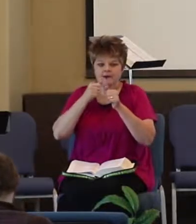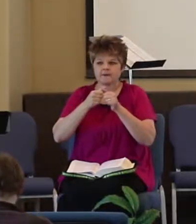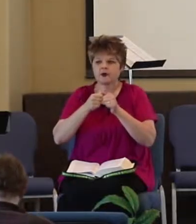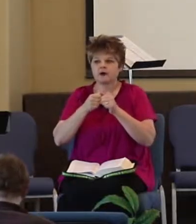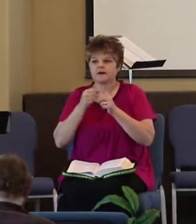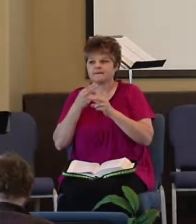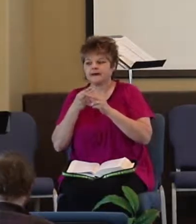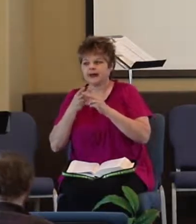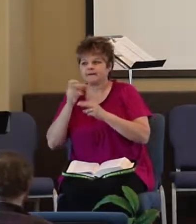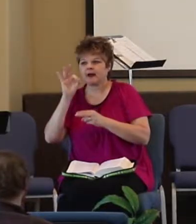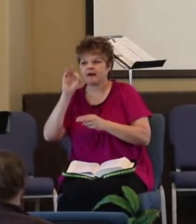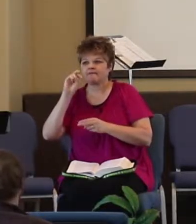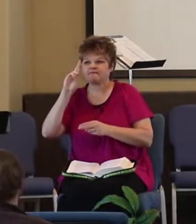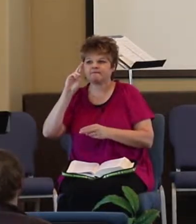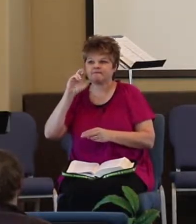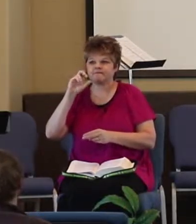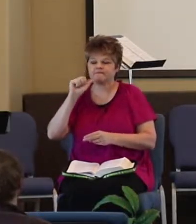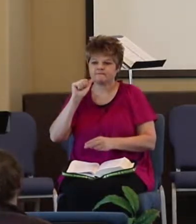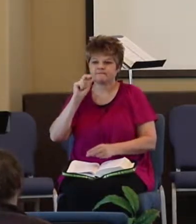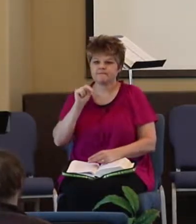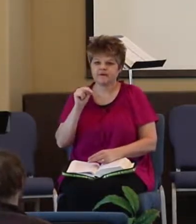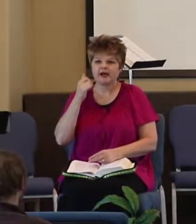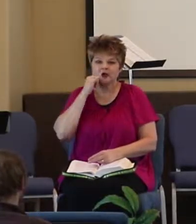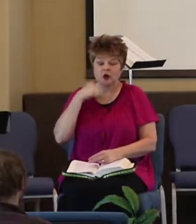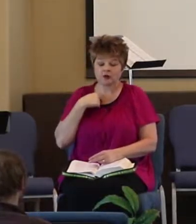and I remember it just shook our world.